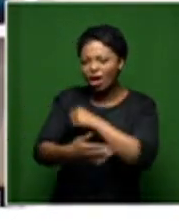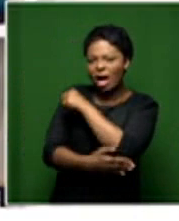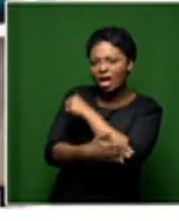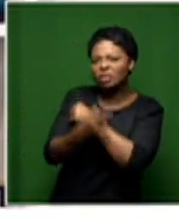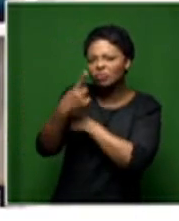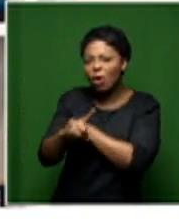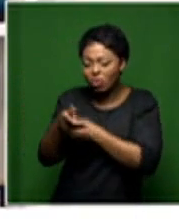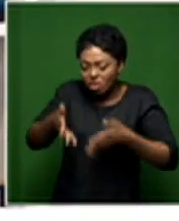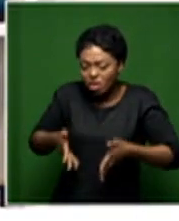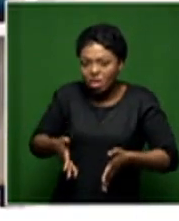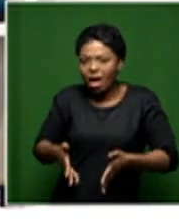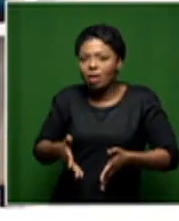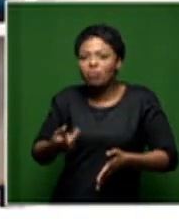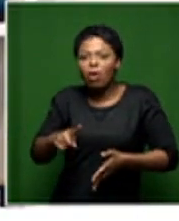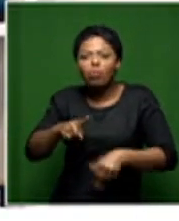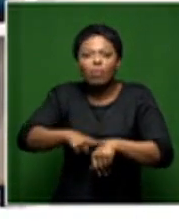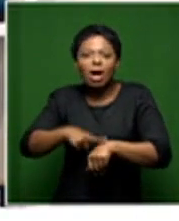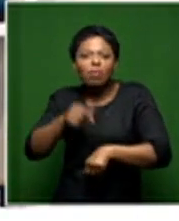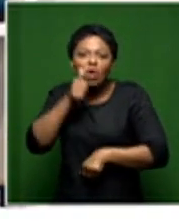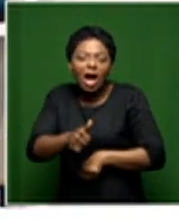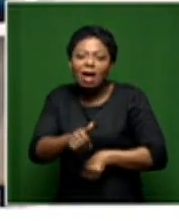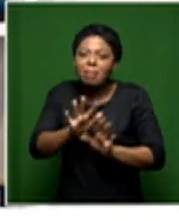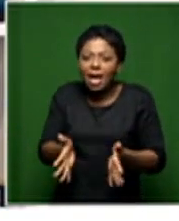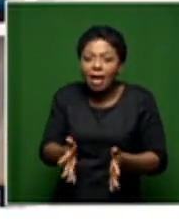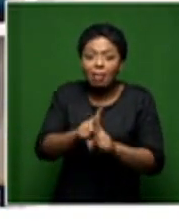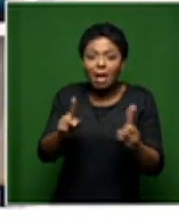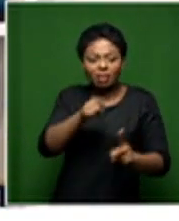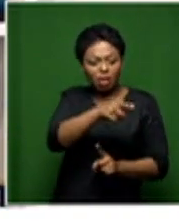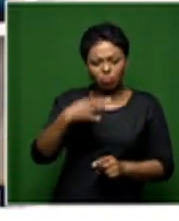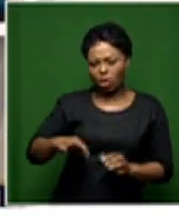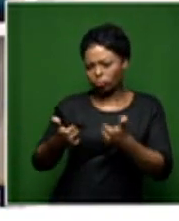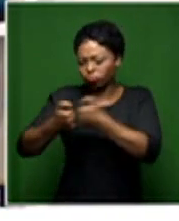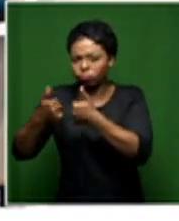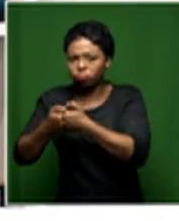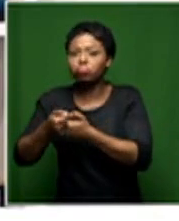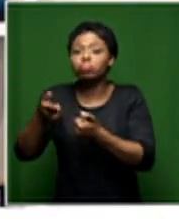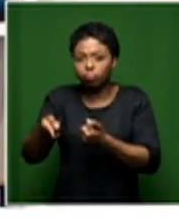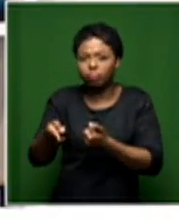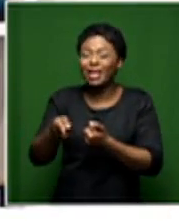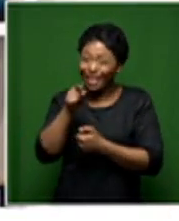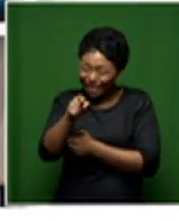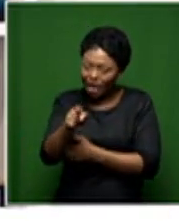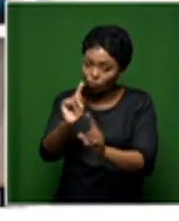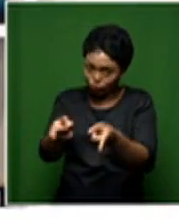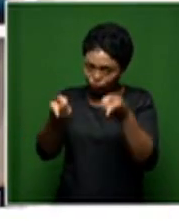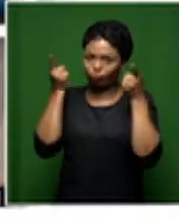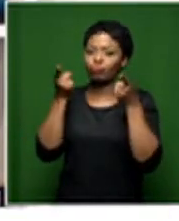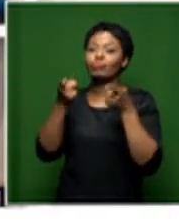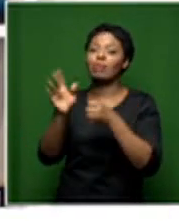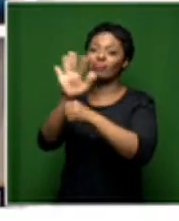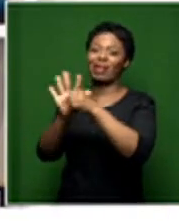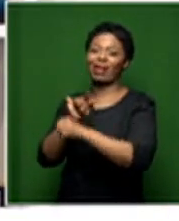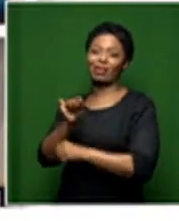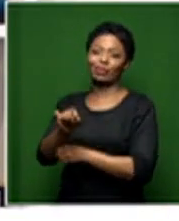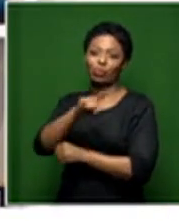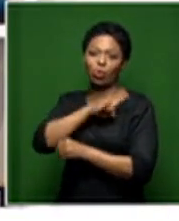time when they're here. And I also speak about the dangers of the hockey club itself, the secret society